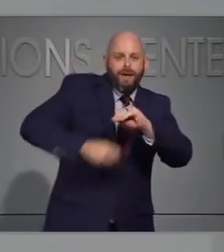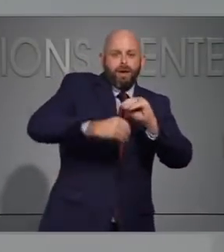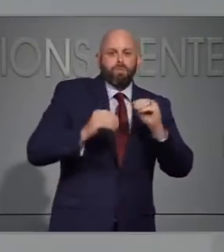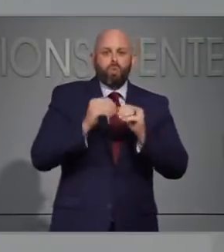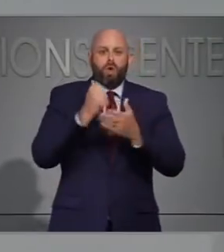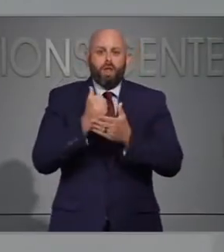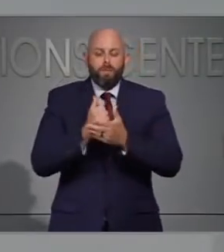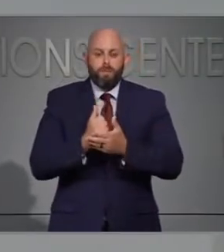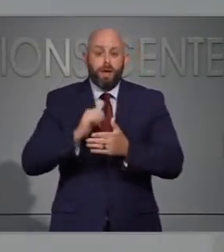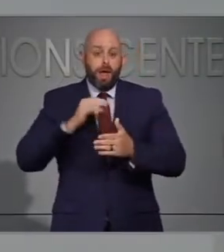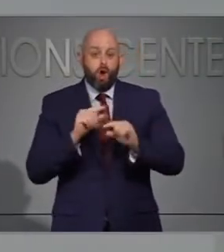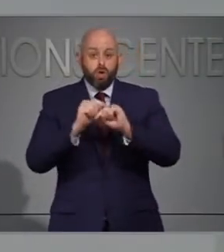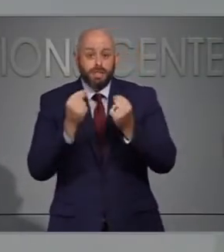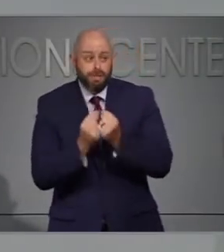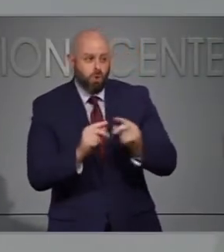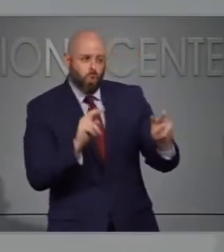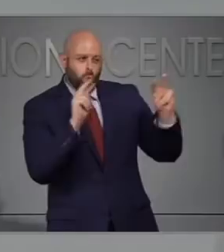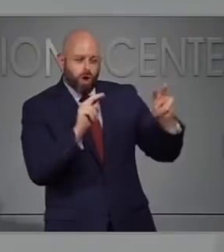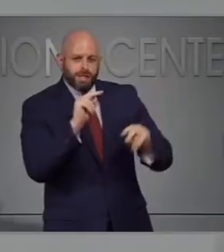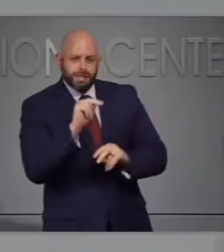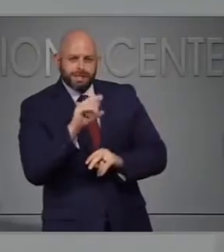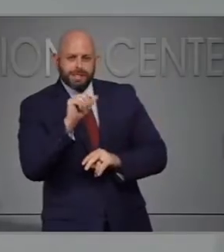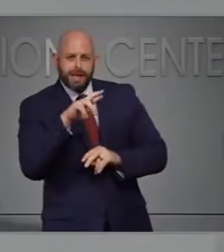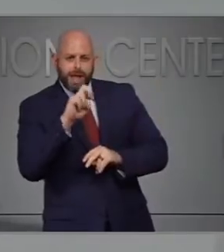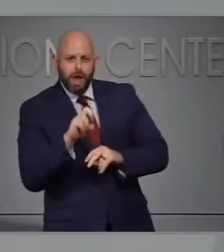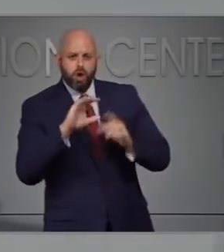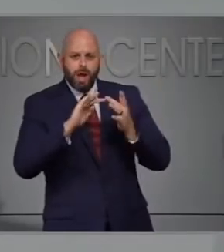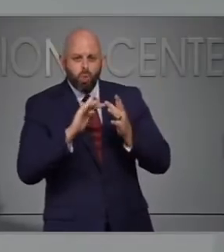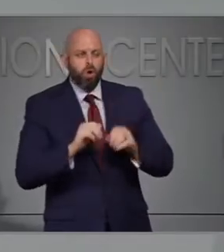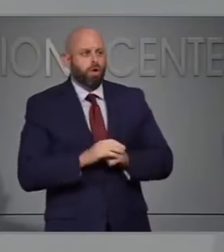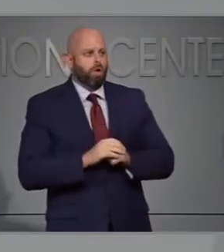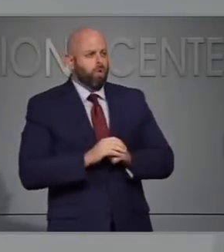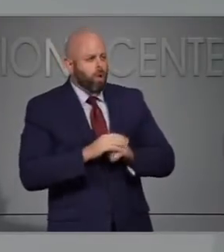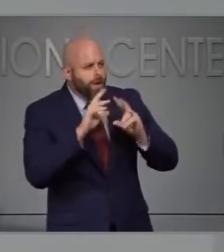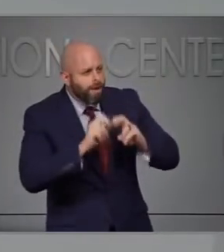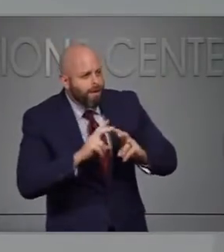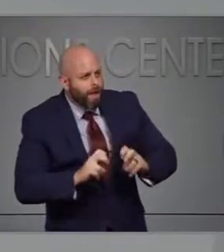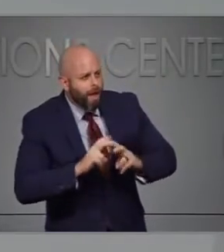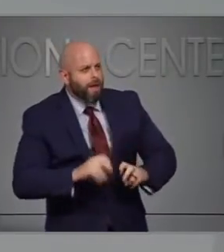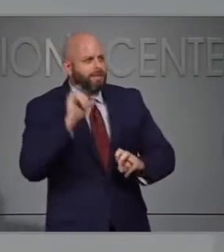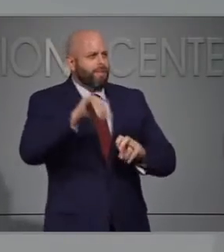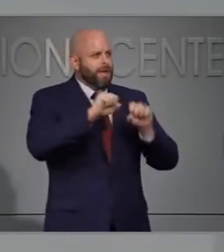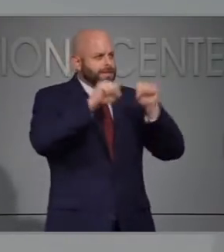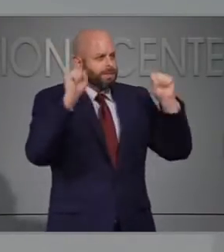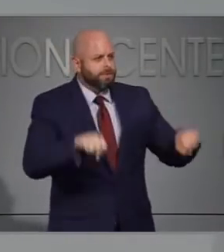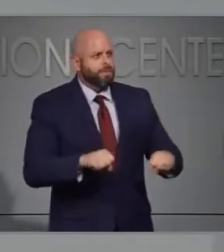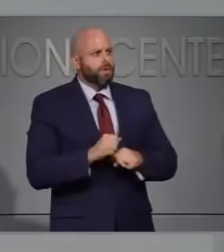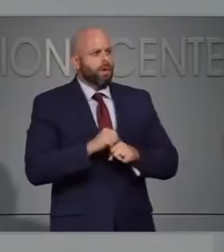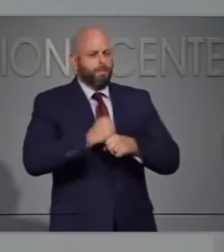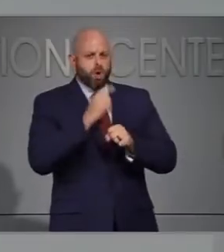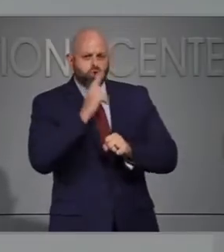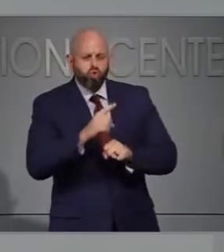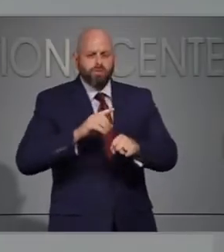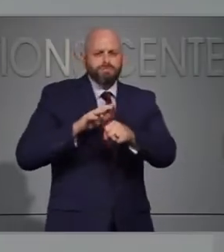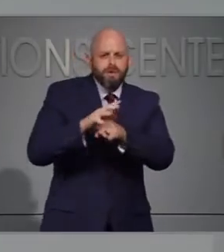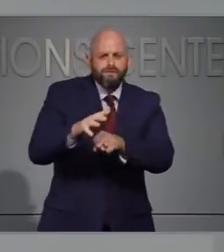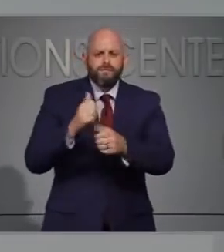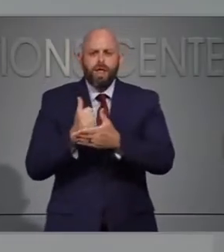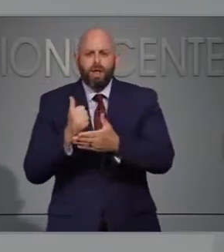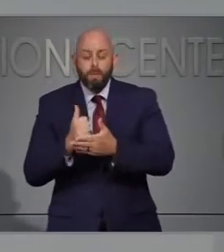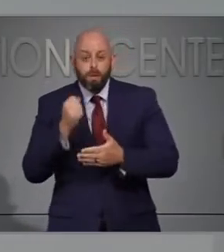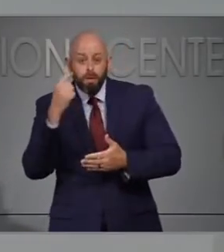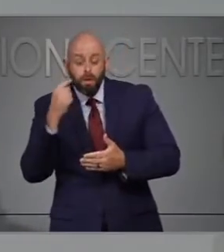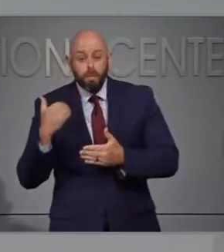monitoring the NC Care 360 network, pulling out insights and analyzing gaps in services and disparities that exist in each